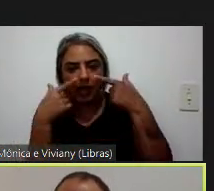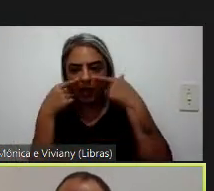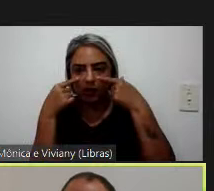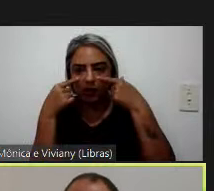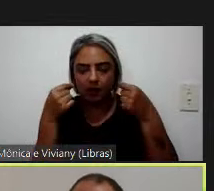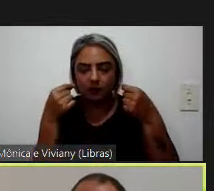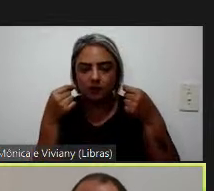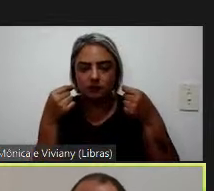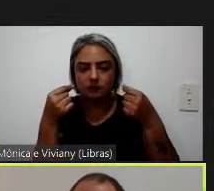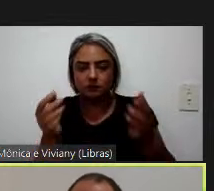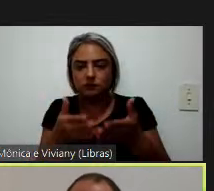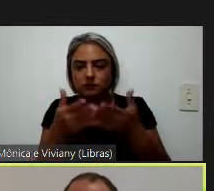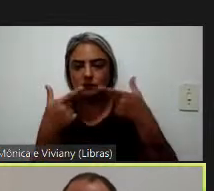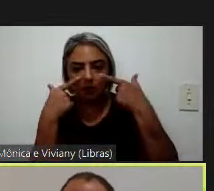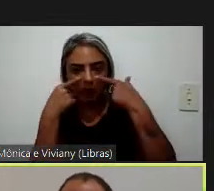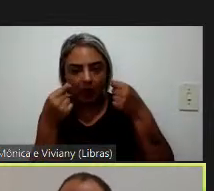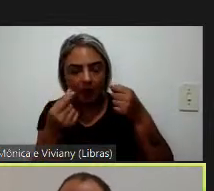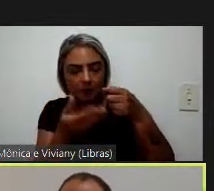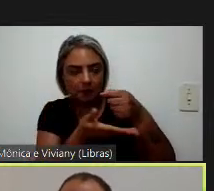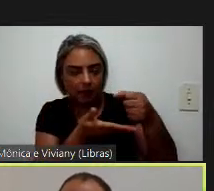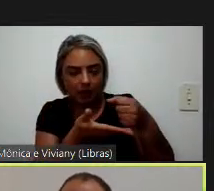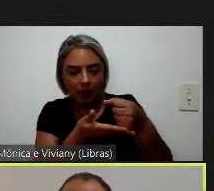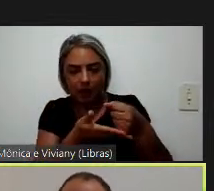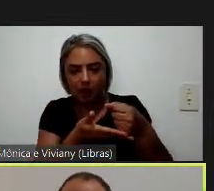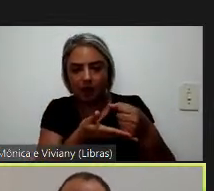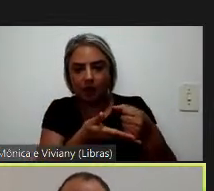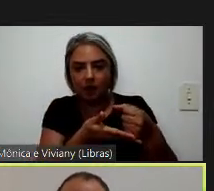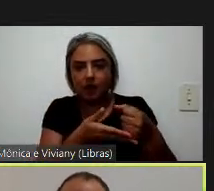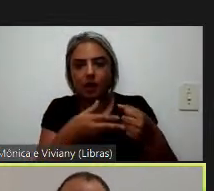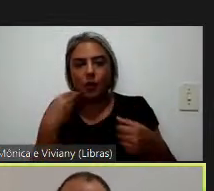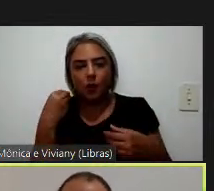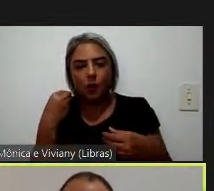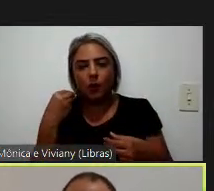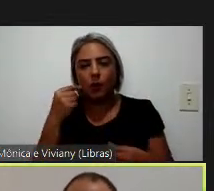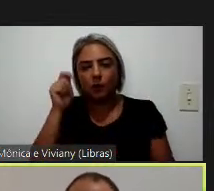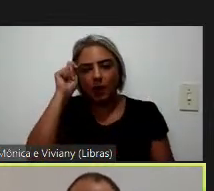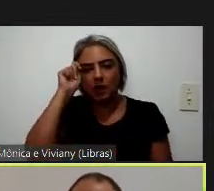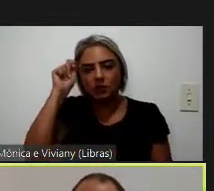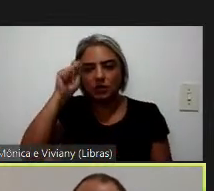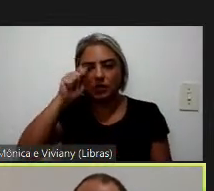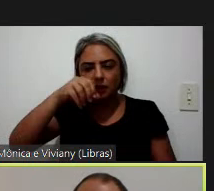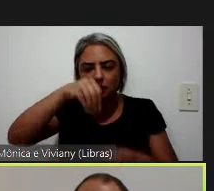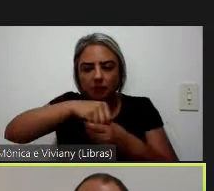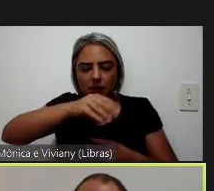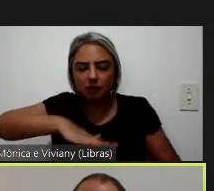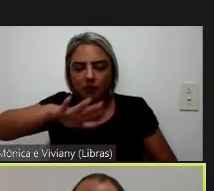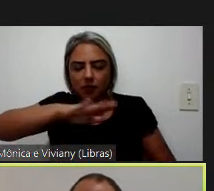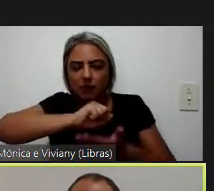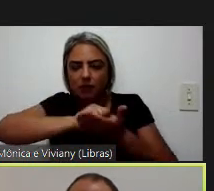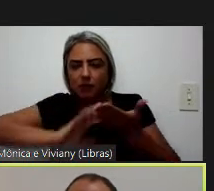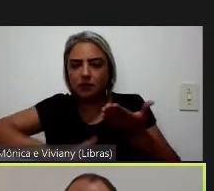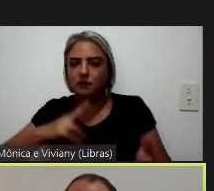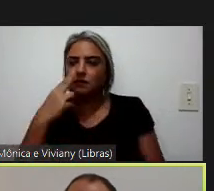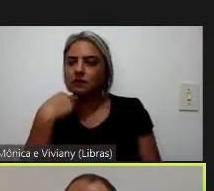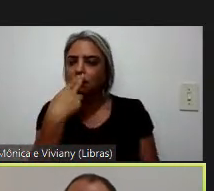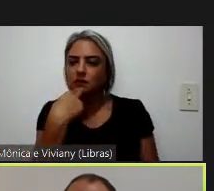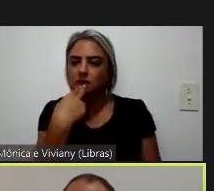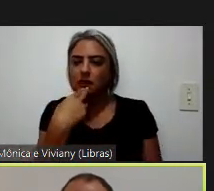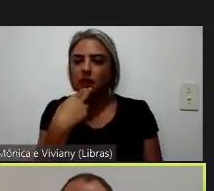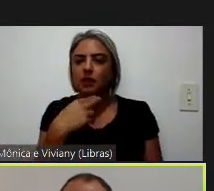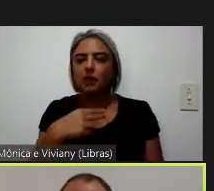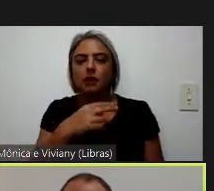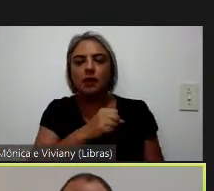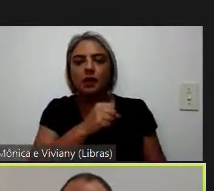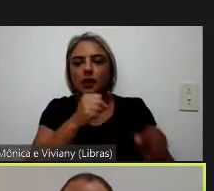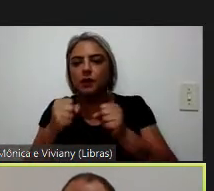healthcare providers as actors for multi-sectoral action on nutrition. The third was empowering communities and individuals to